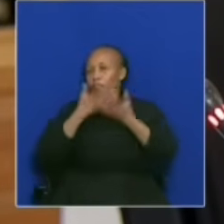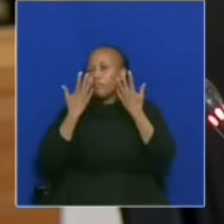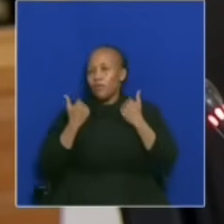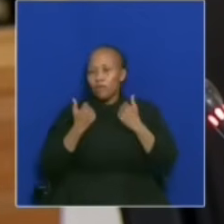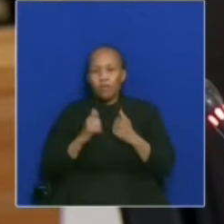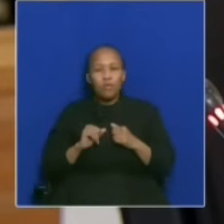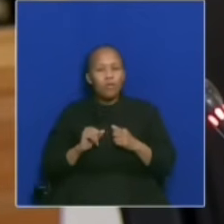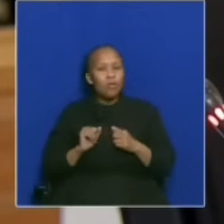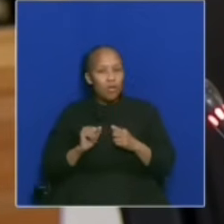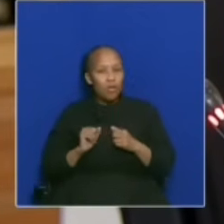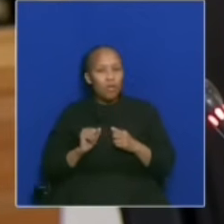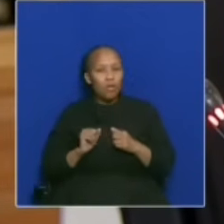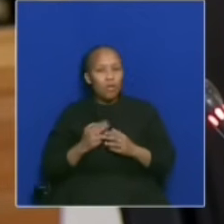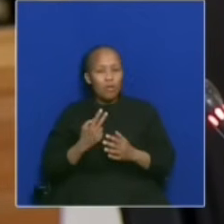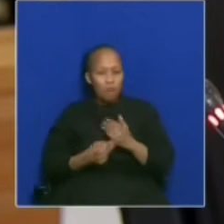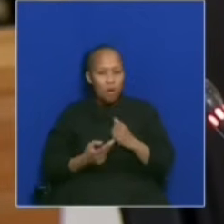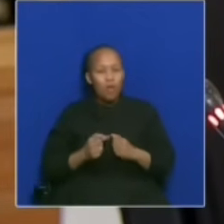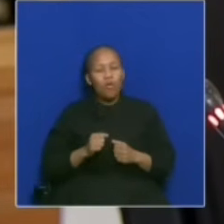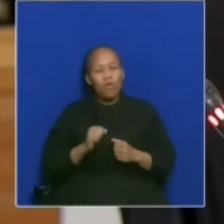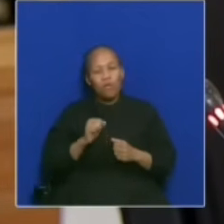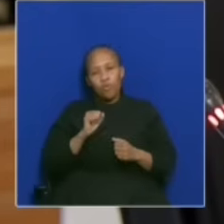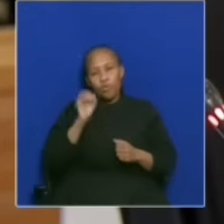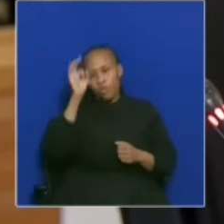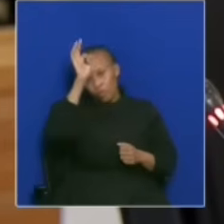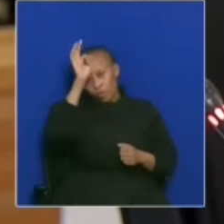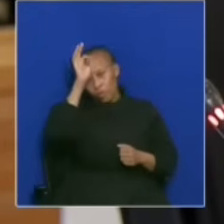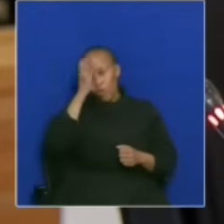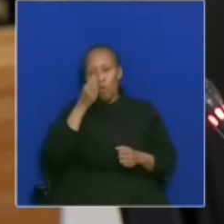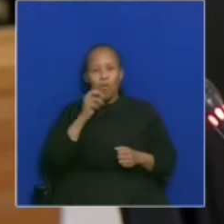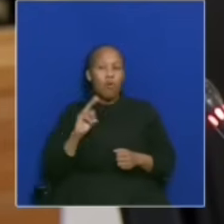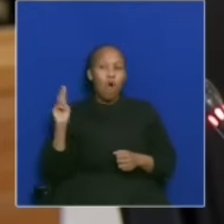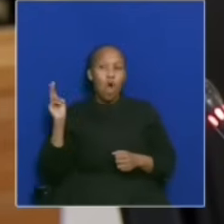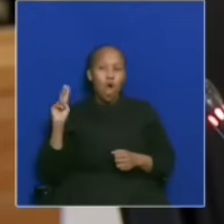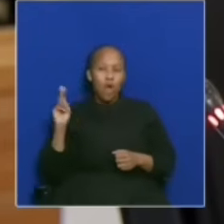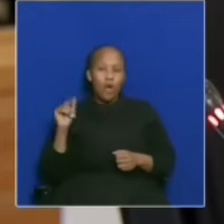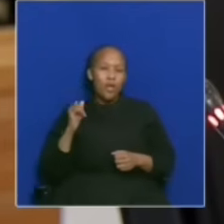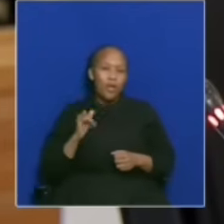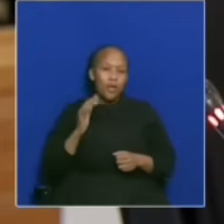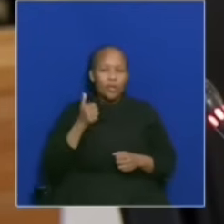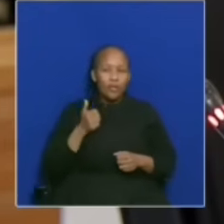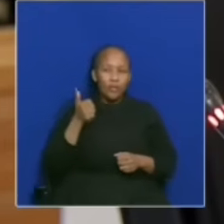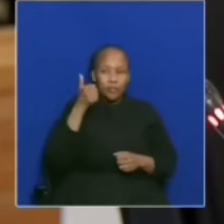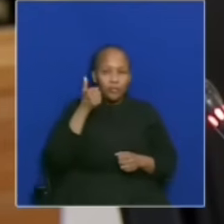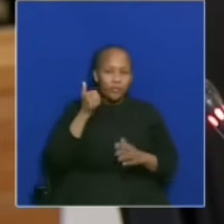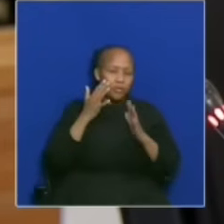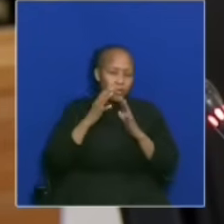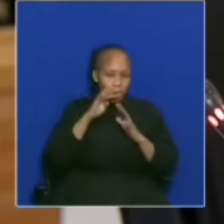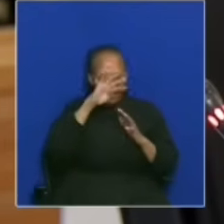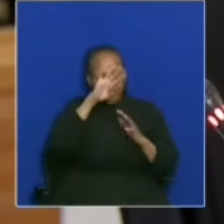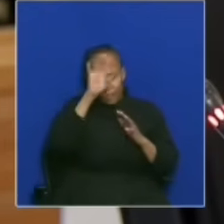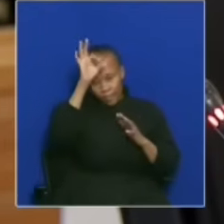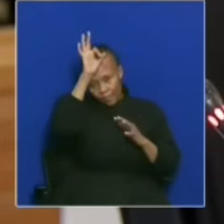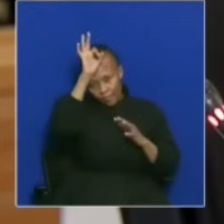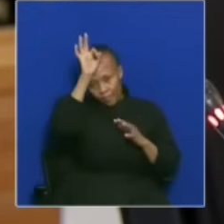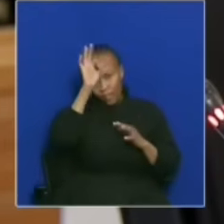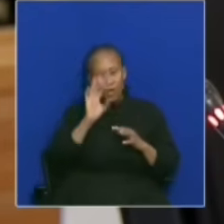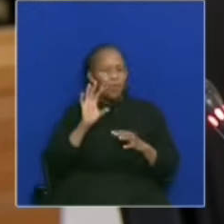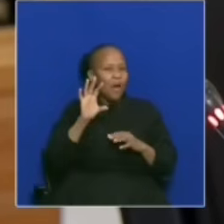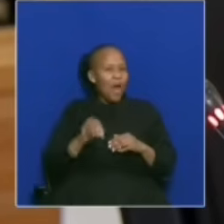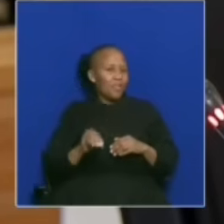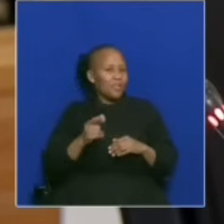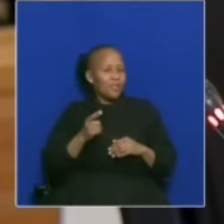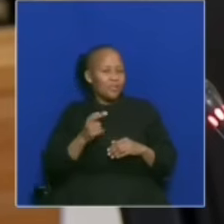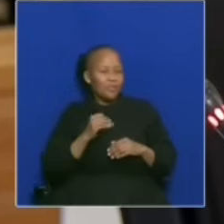those officers, or both General Khan and that officer. What is that permit? He refers to it as a permit.